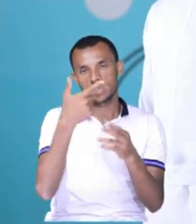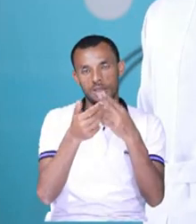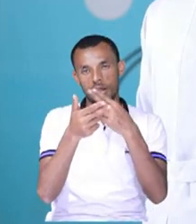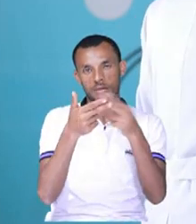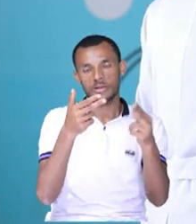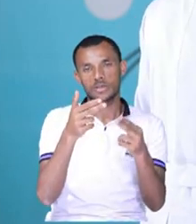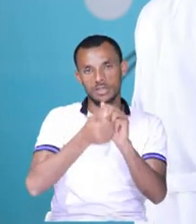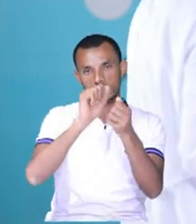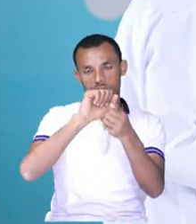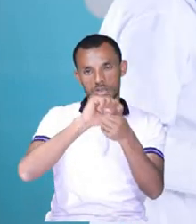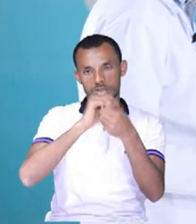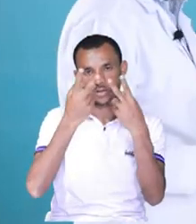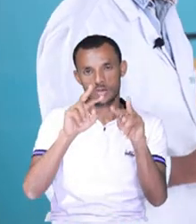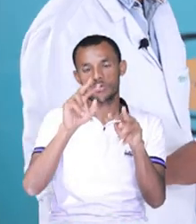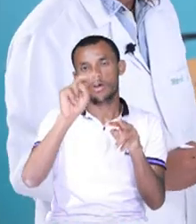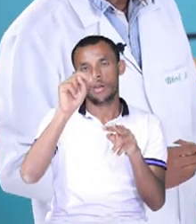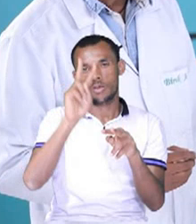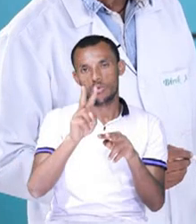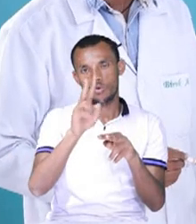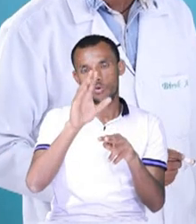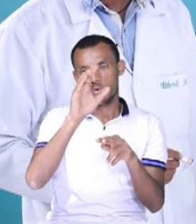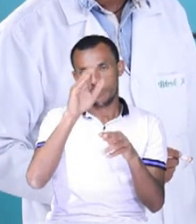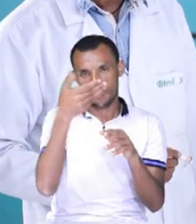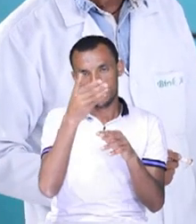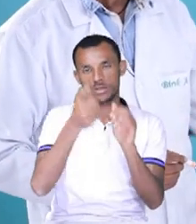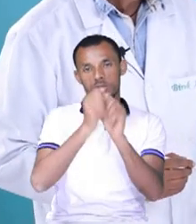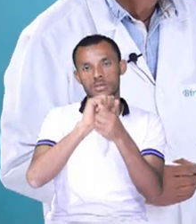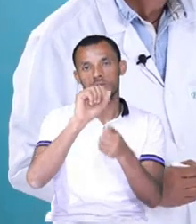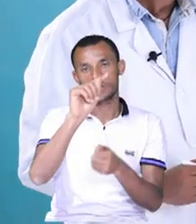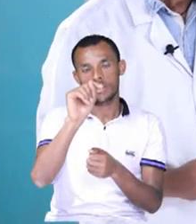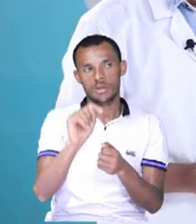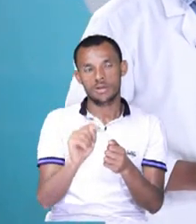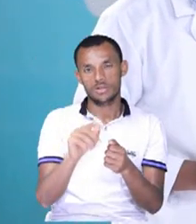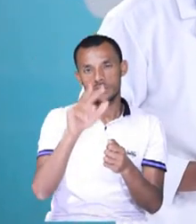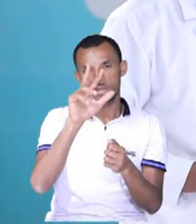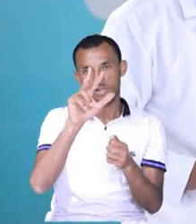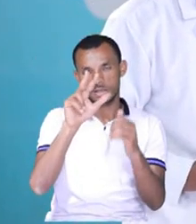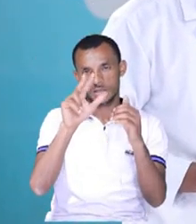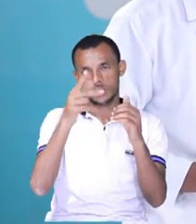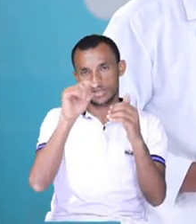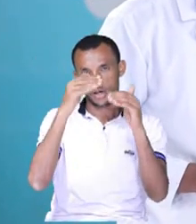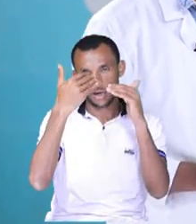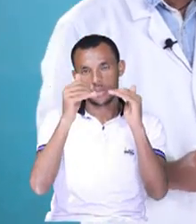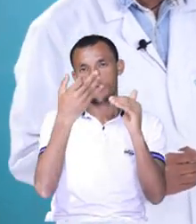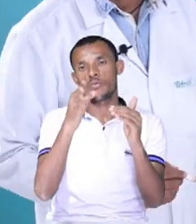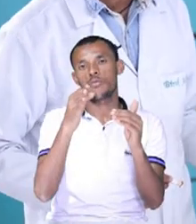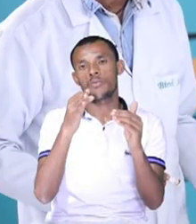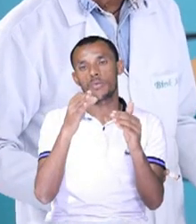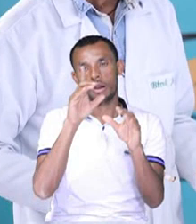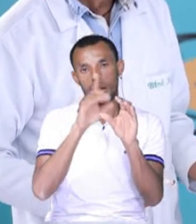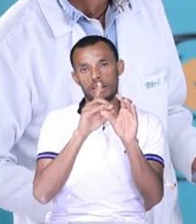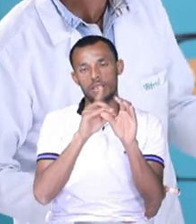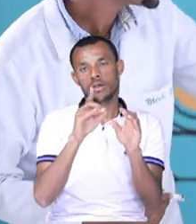times changing concentration of N2 over change of T. 3. The rate of N2 over delta T is